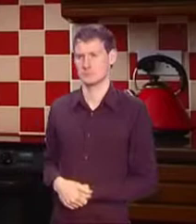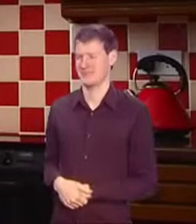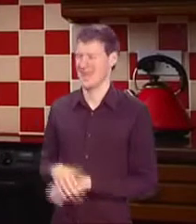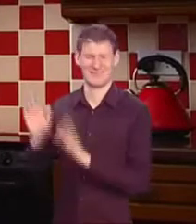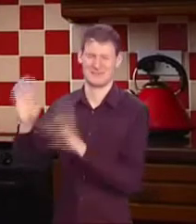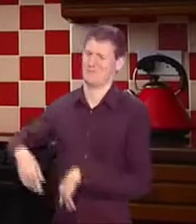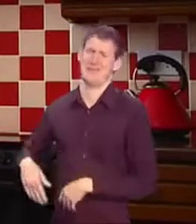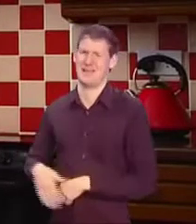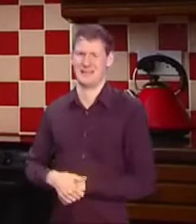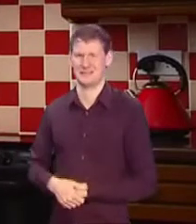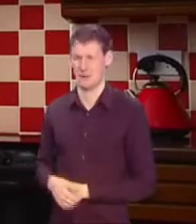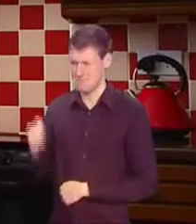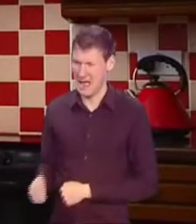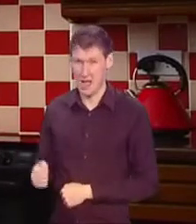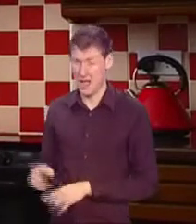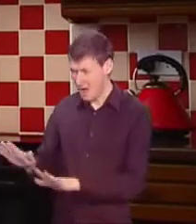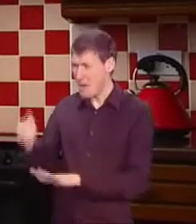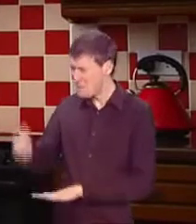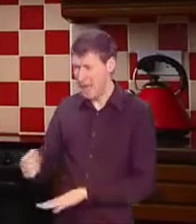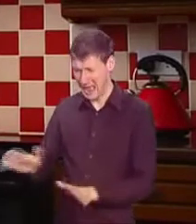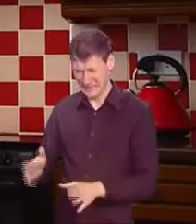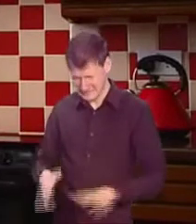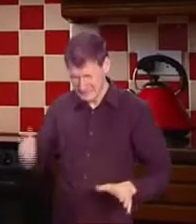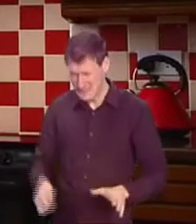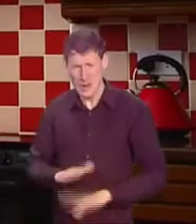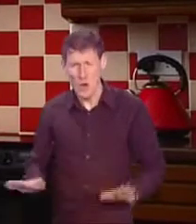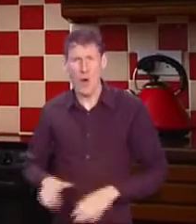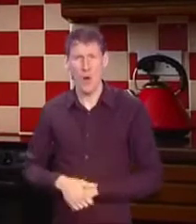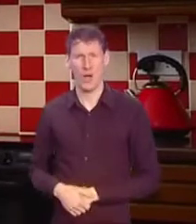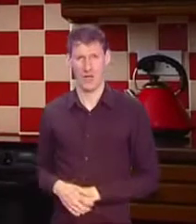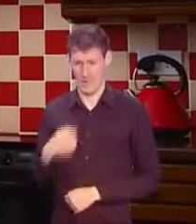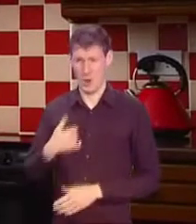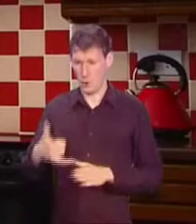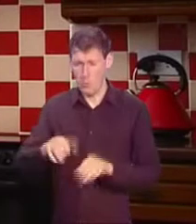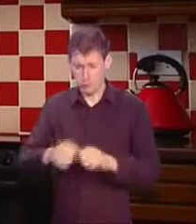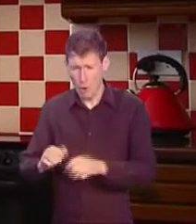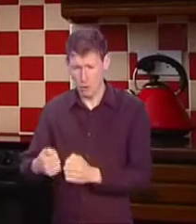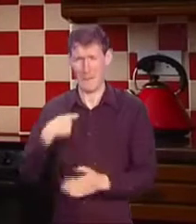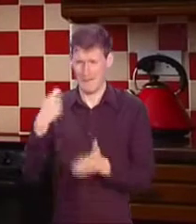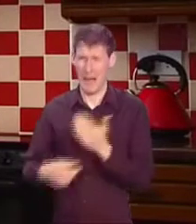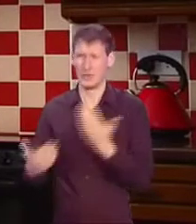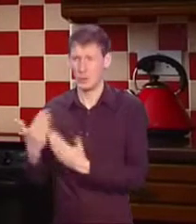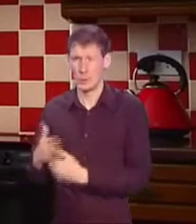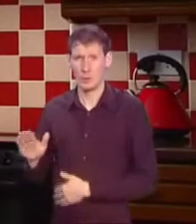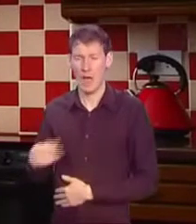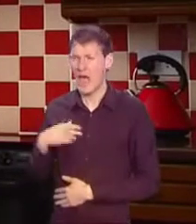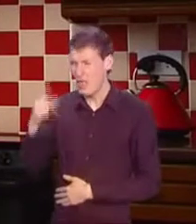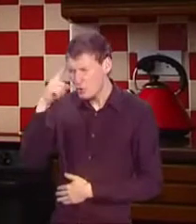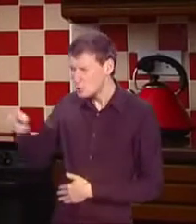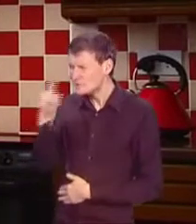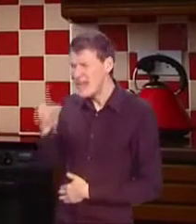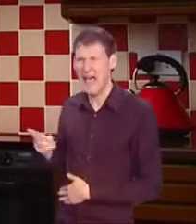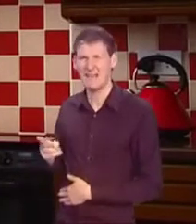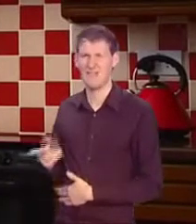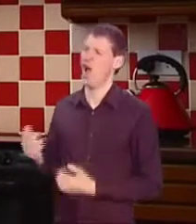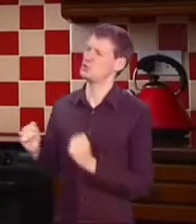never mind. Oh, do you have to clash them in the sink? No wonder I'm always buying cups. I thought you were deaf. Deaf